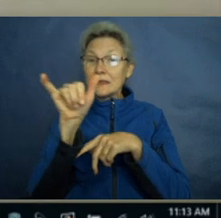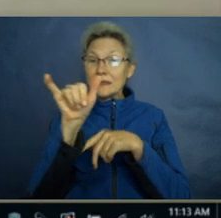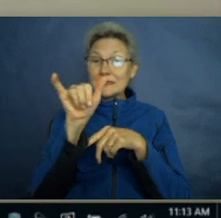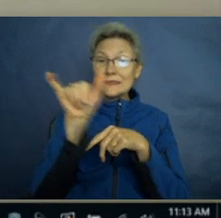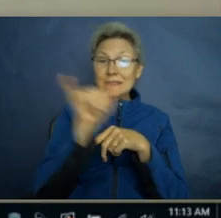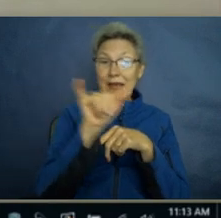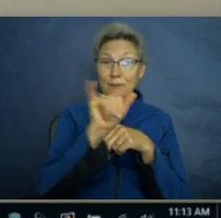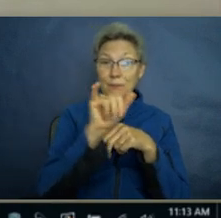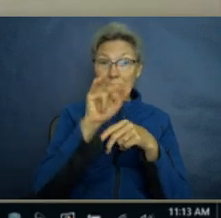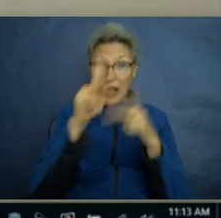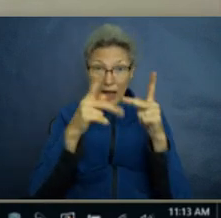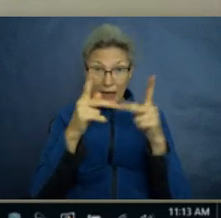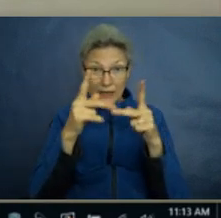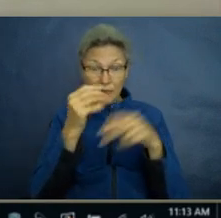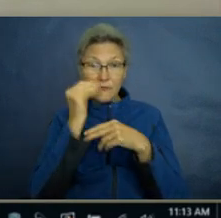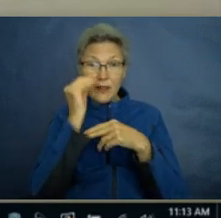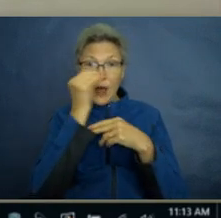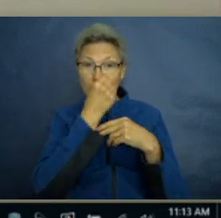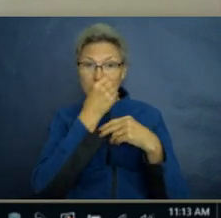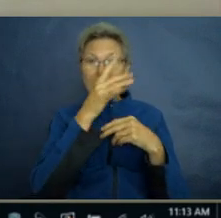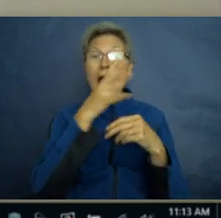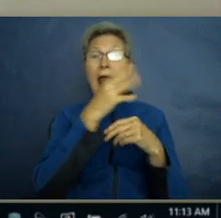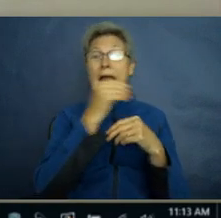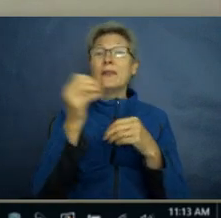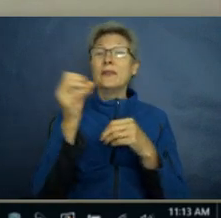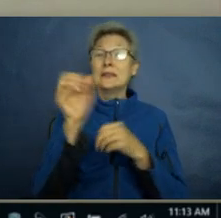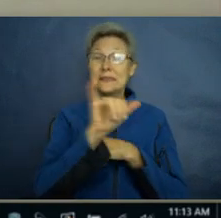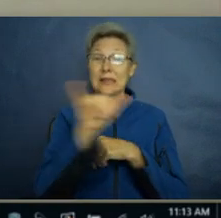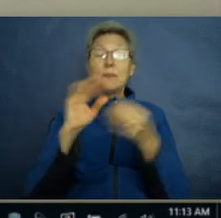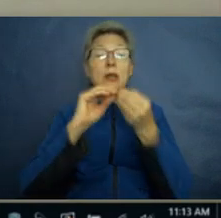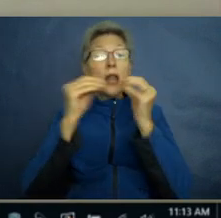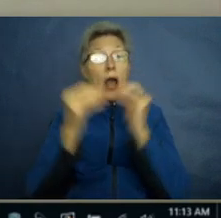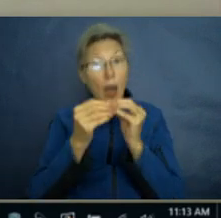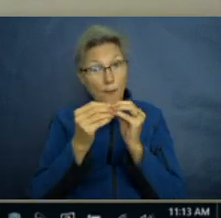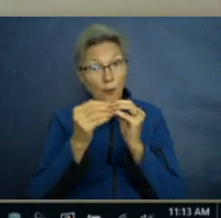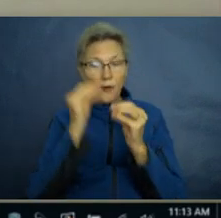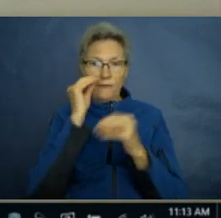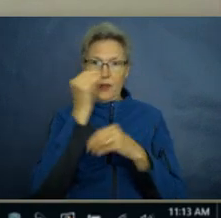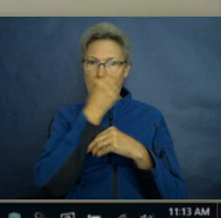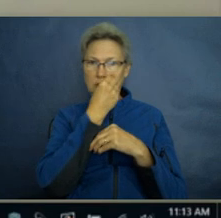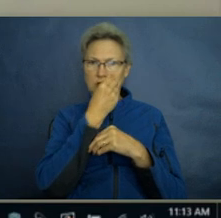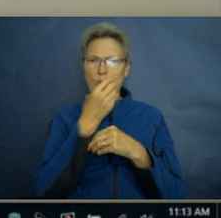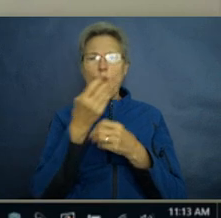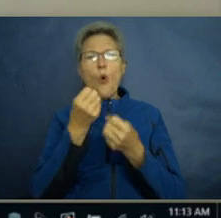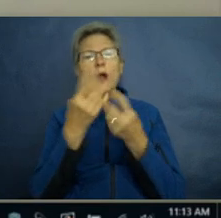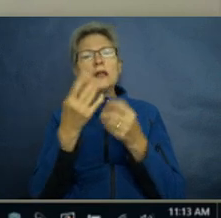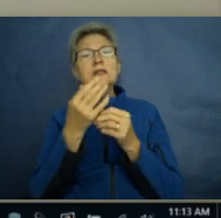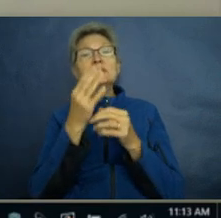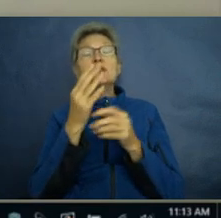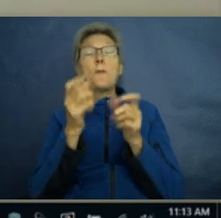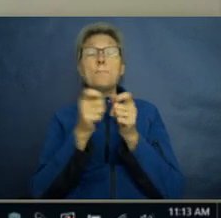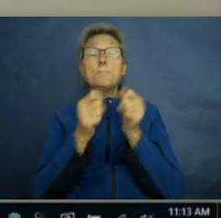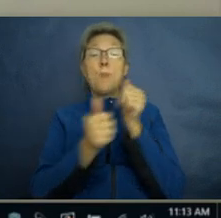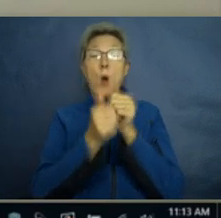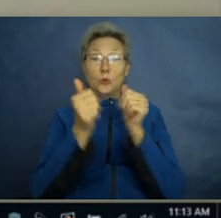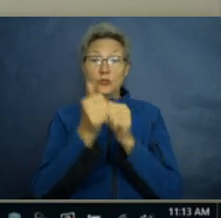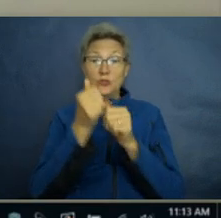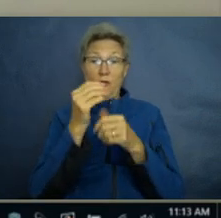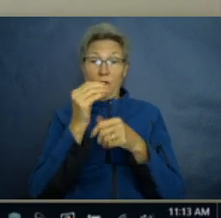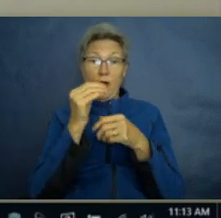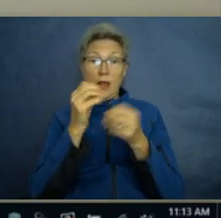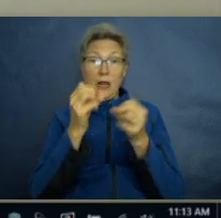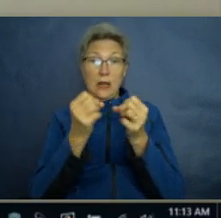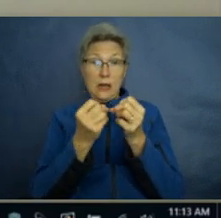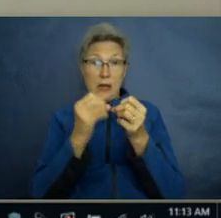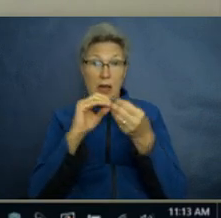is the greatest number of flowers that could be in a bouquet? Whoa, I don't know about you, but there's a lot of information in this problem and I'm feeling a little